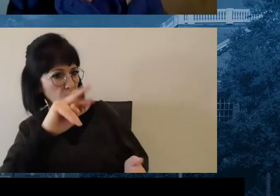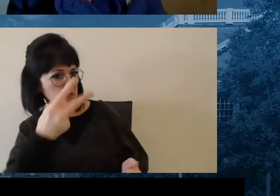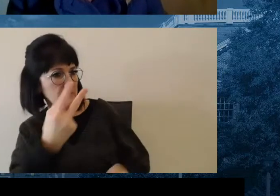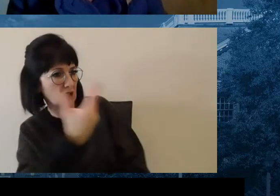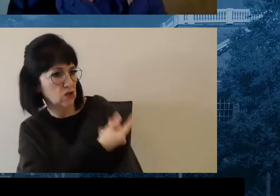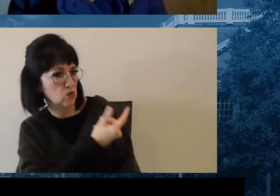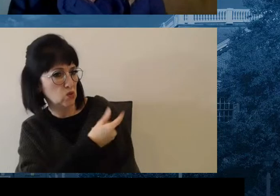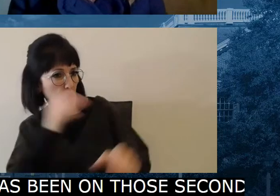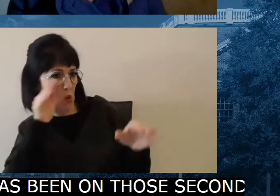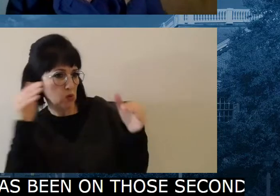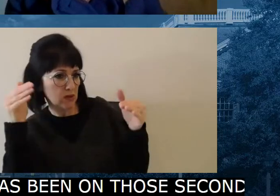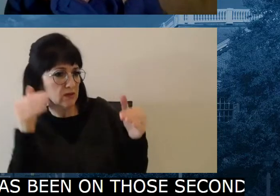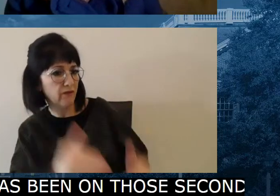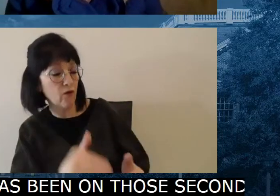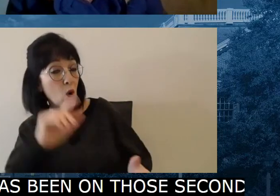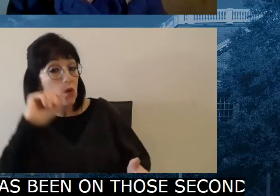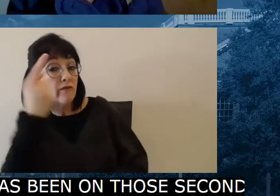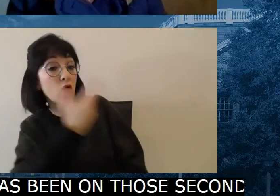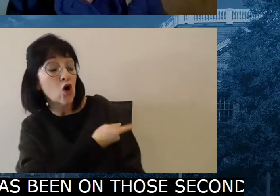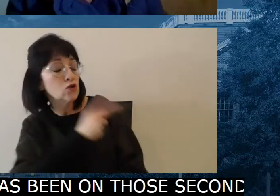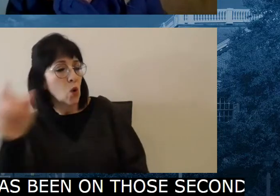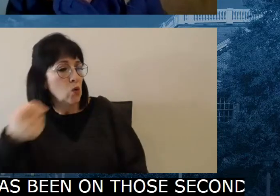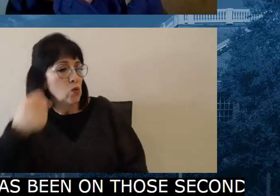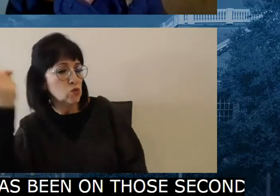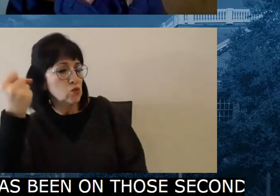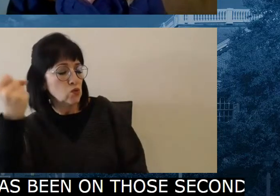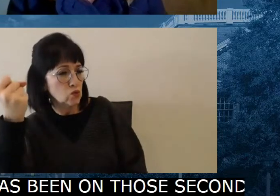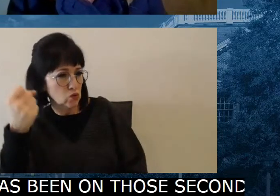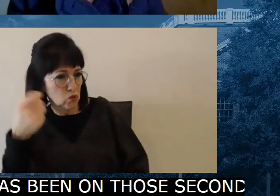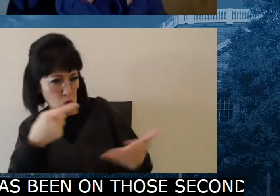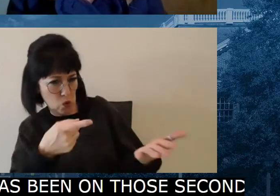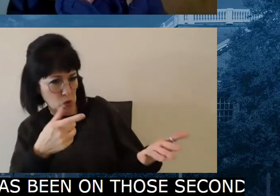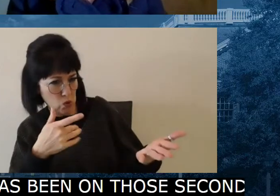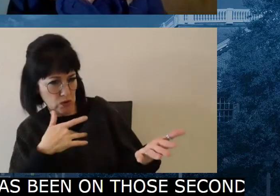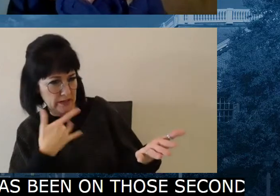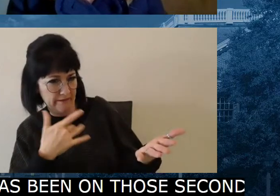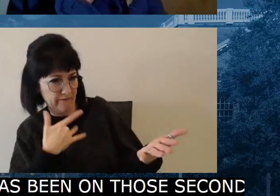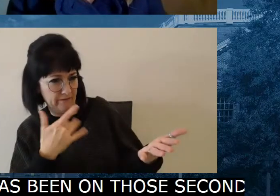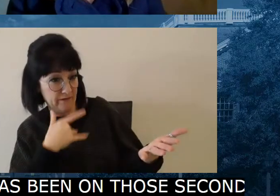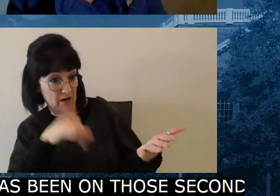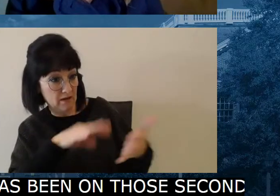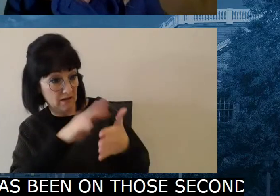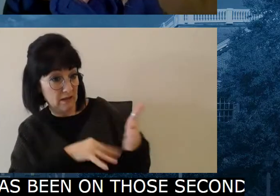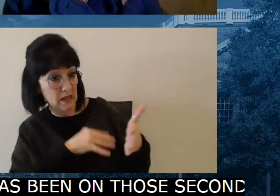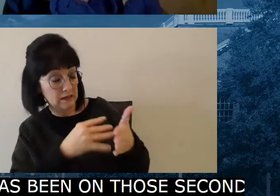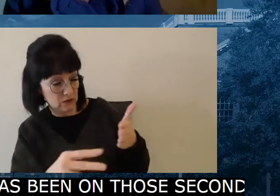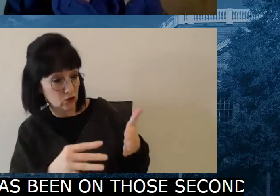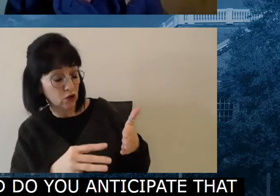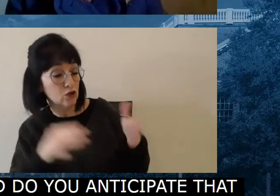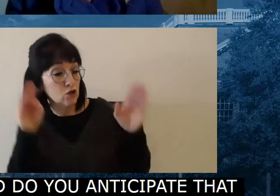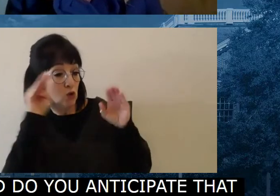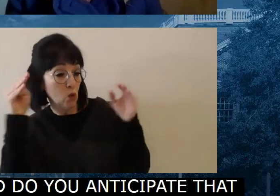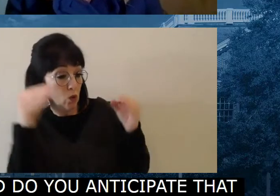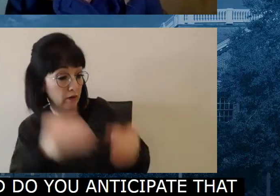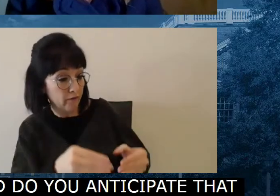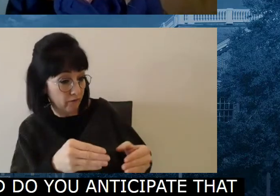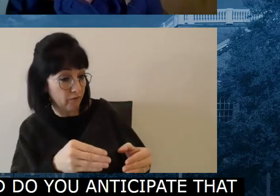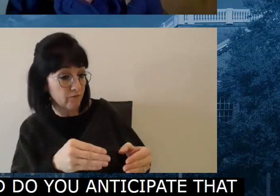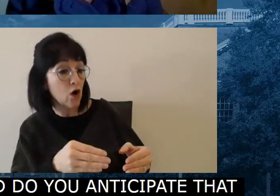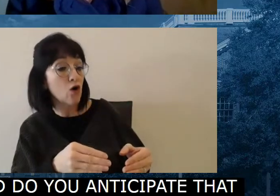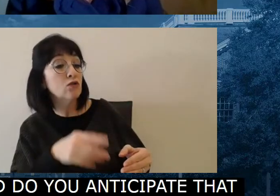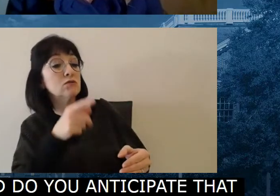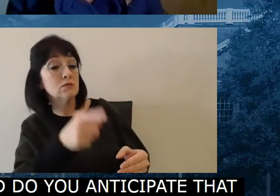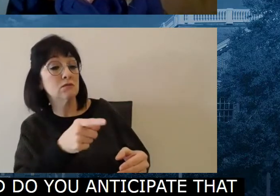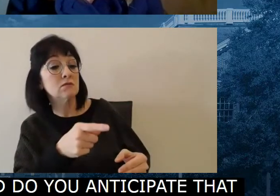anticipate that being kind of almost a schedule where you'll have a focus on first doses, and then a month later, you're